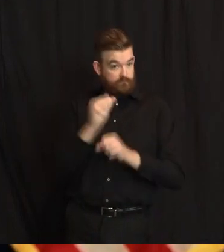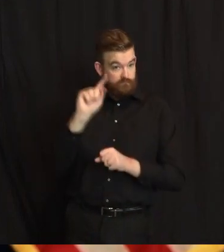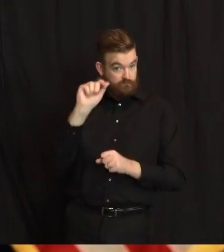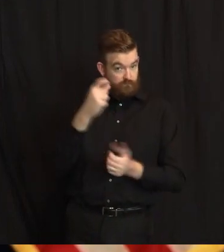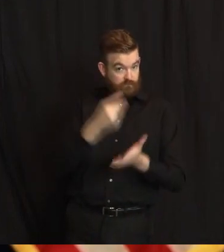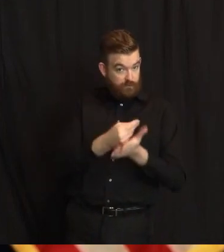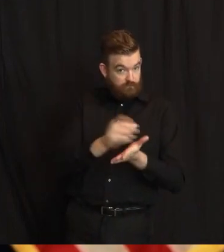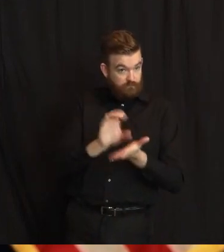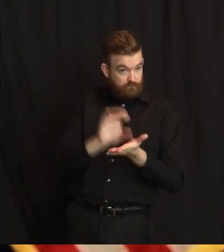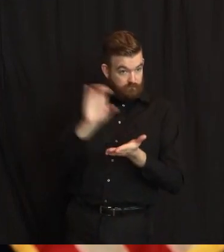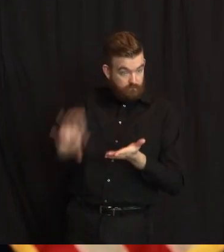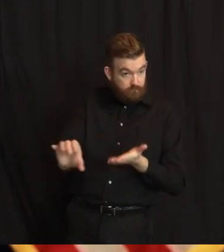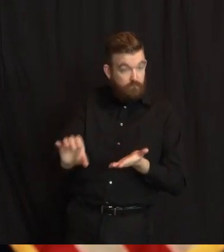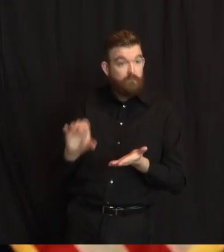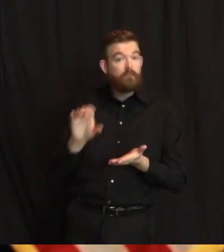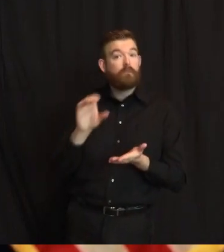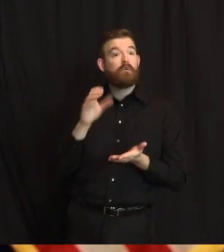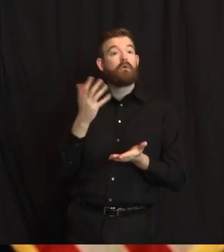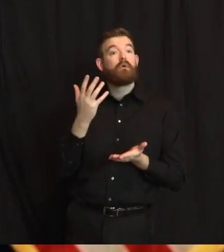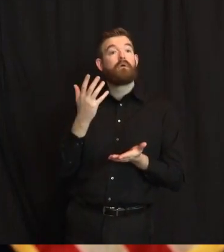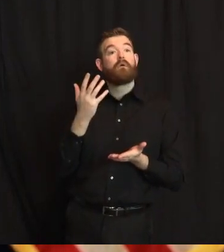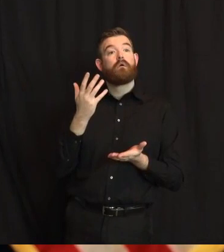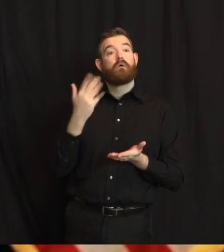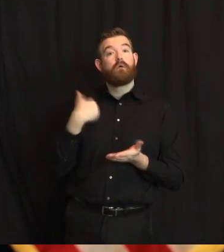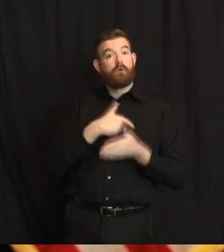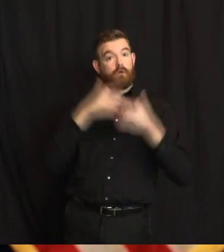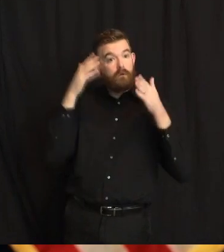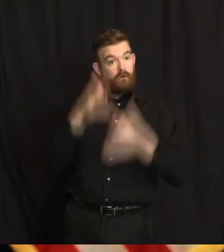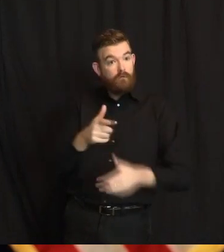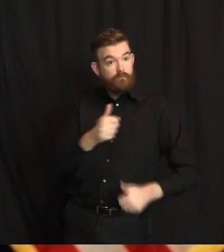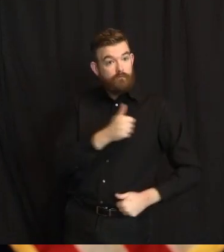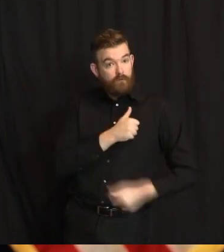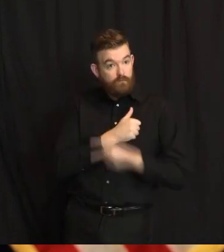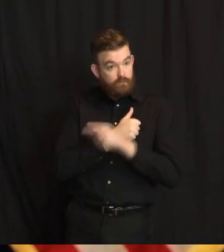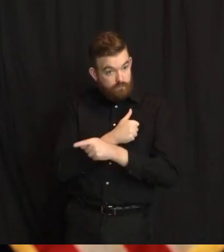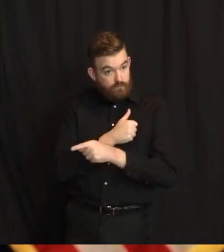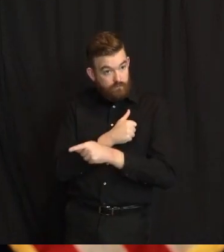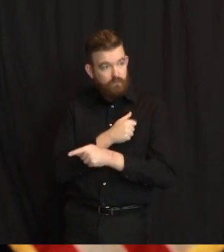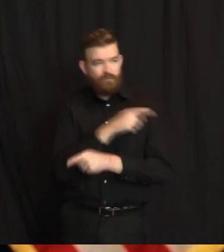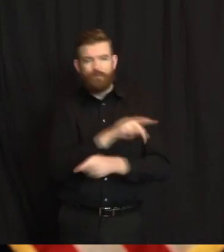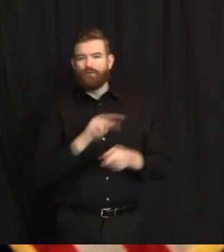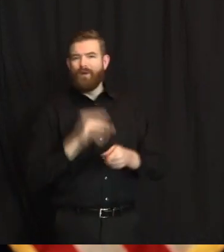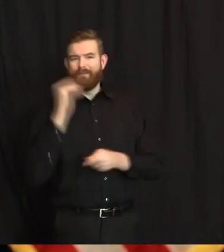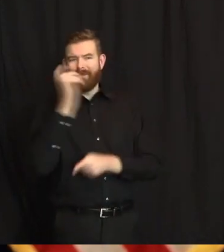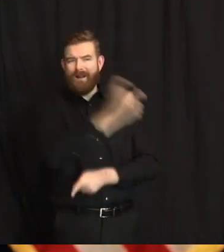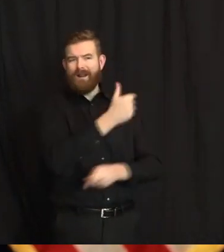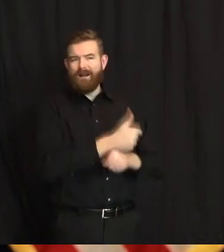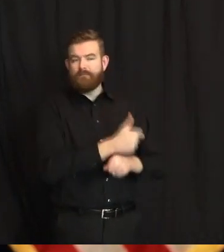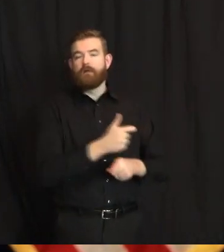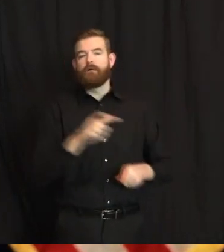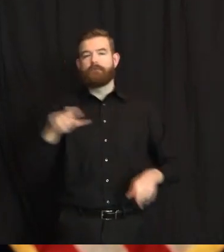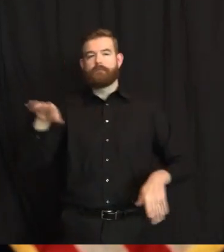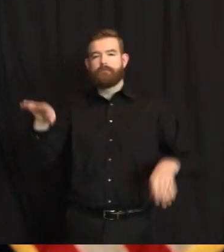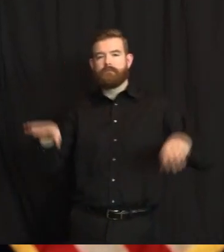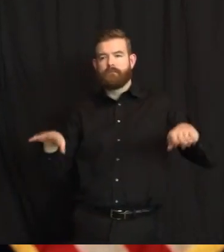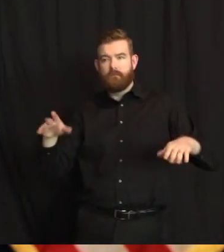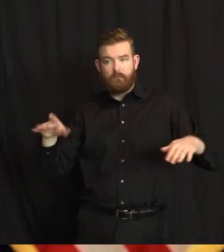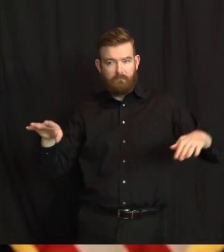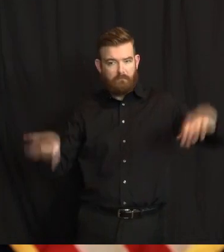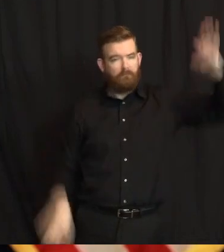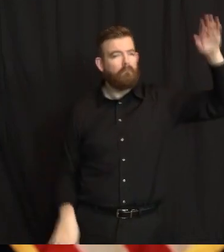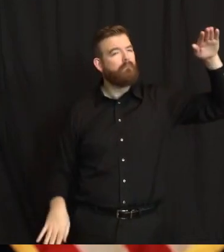lives. Why the transparency distinction between the nursing homes and the veterans' homes? Can you please identify those private nursing homes